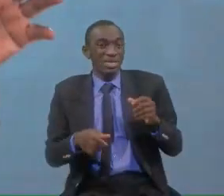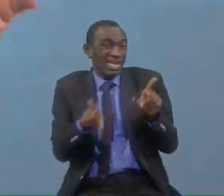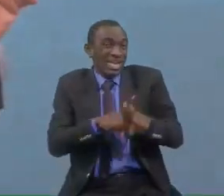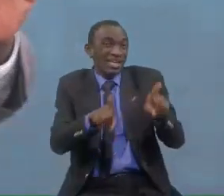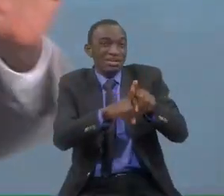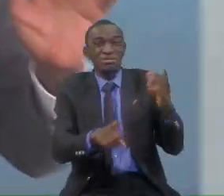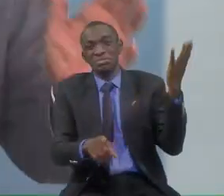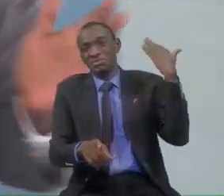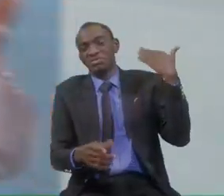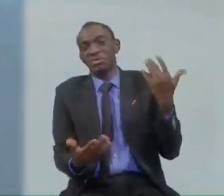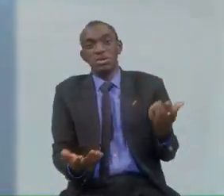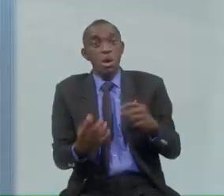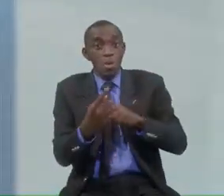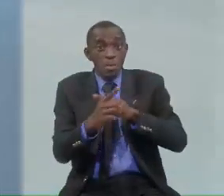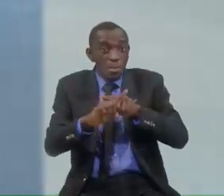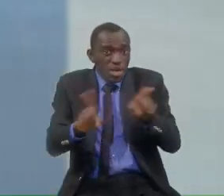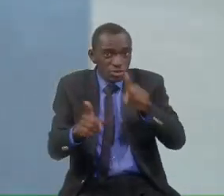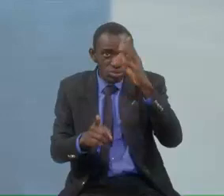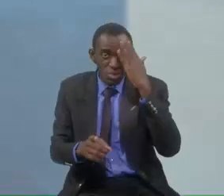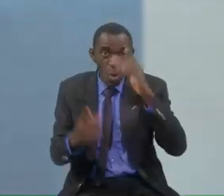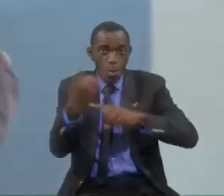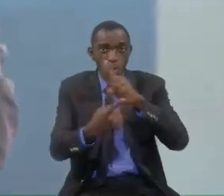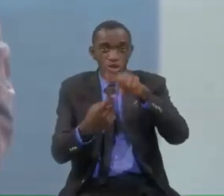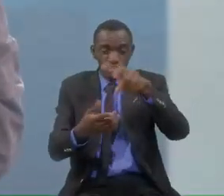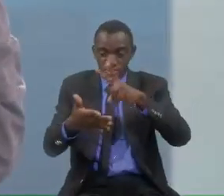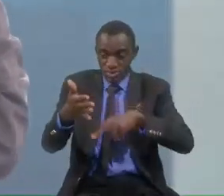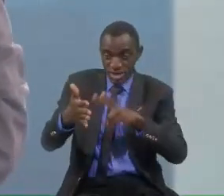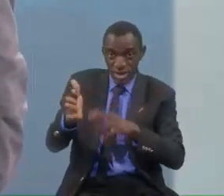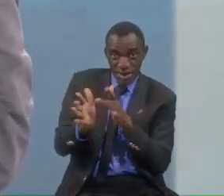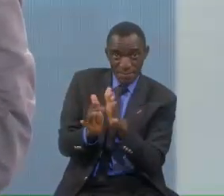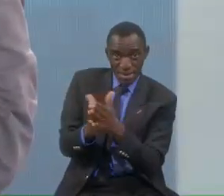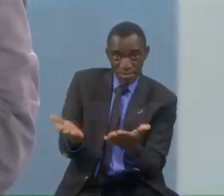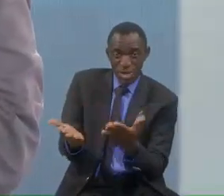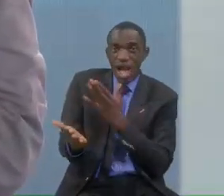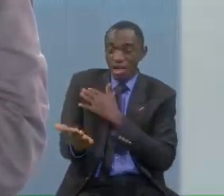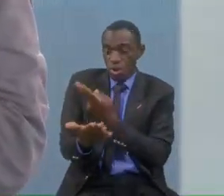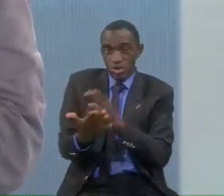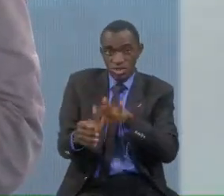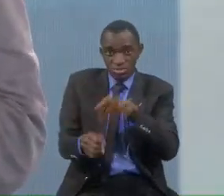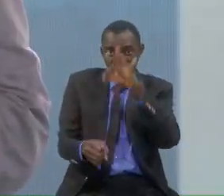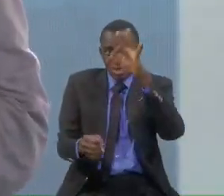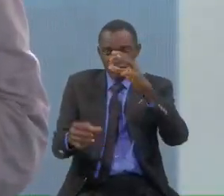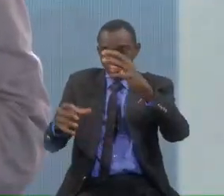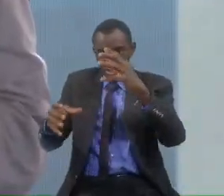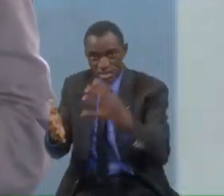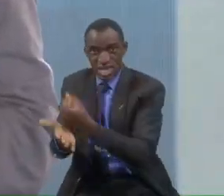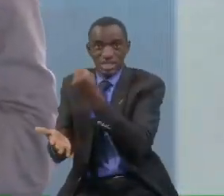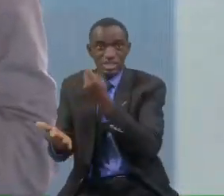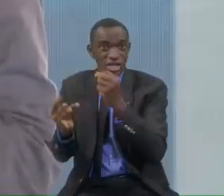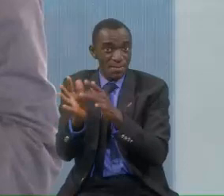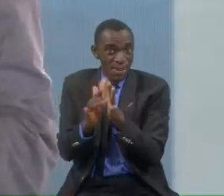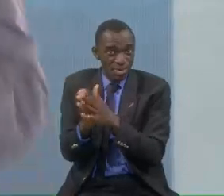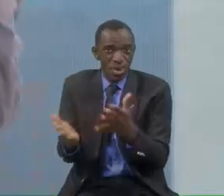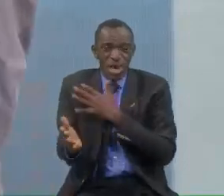Holy Spirit takes the Bible and he puts it inside you, you will never be the same